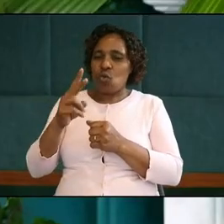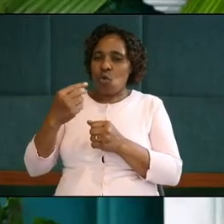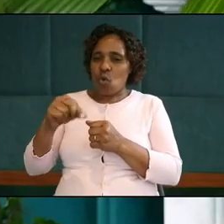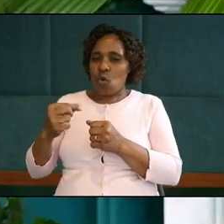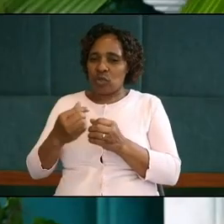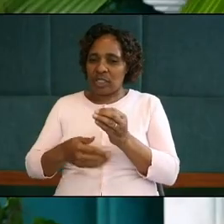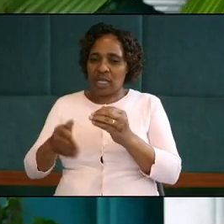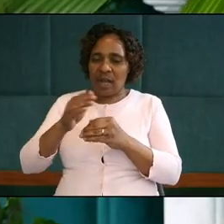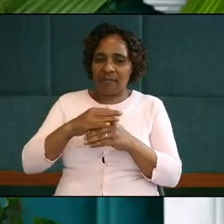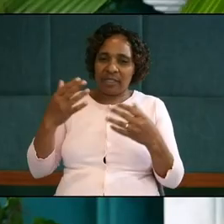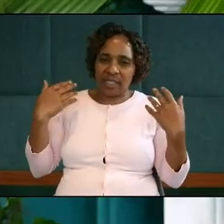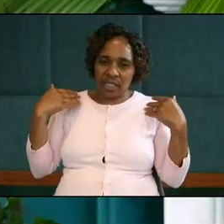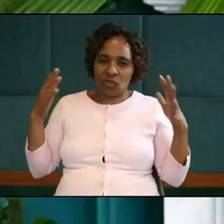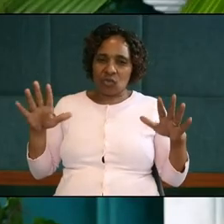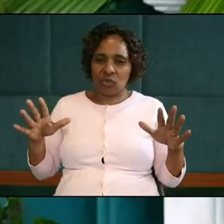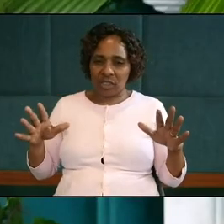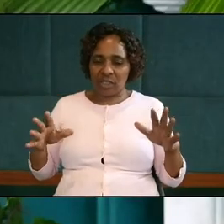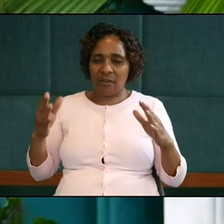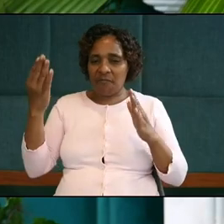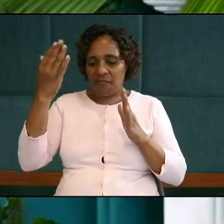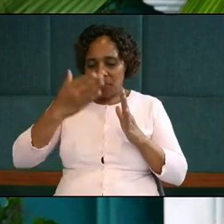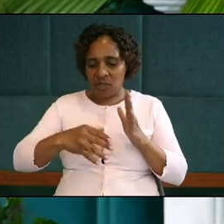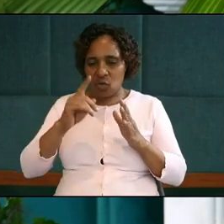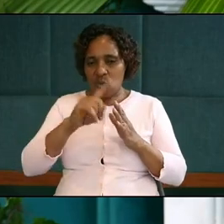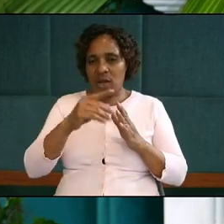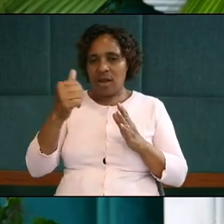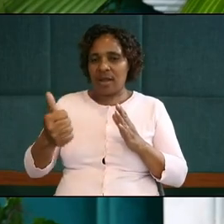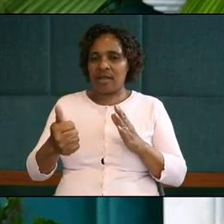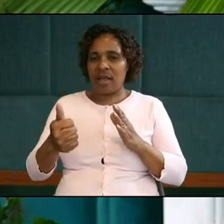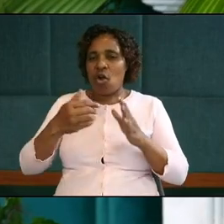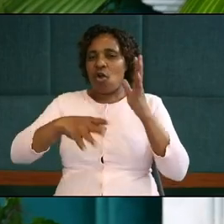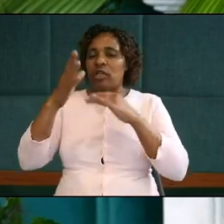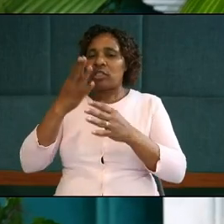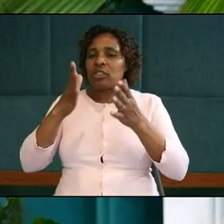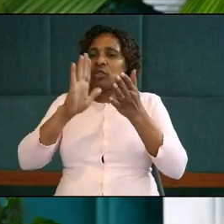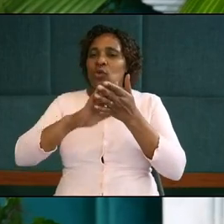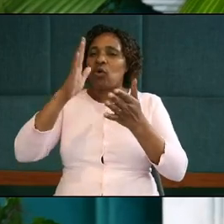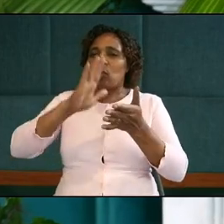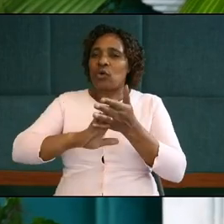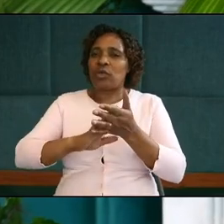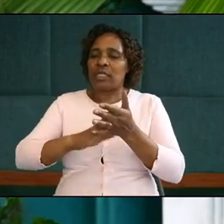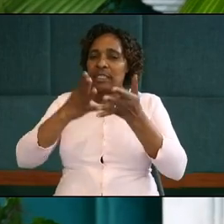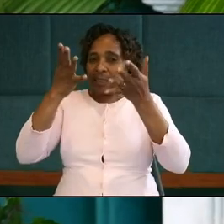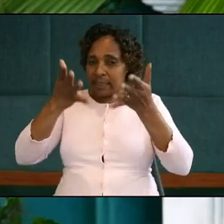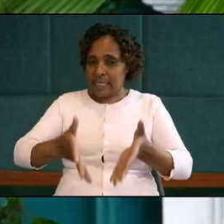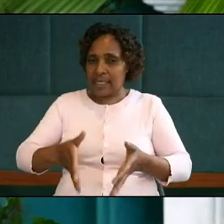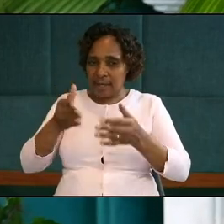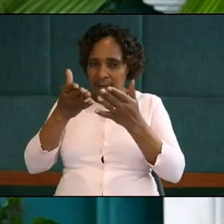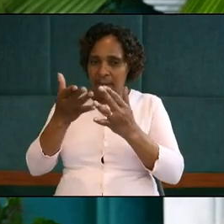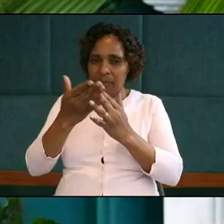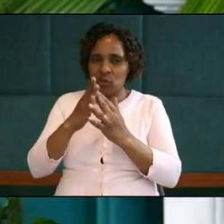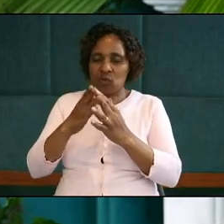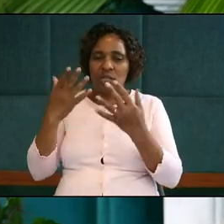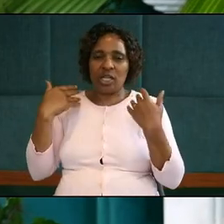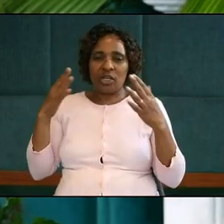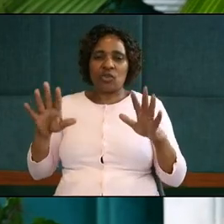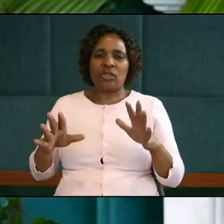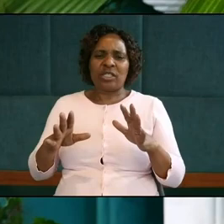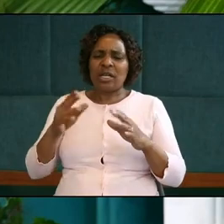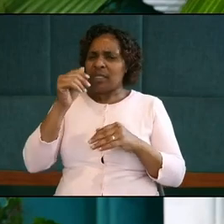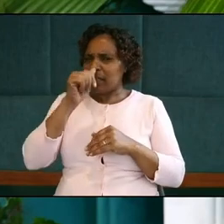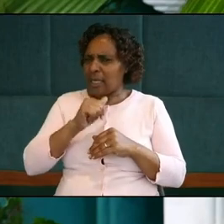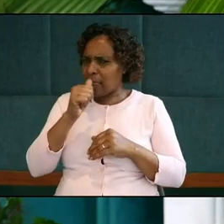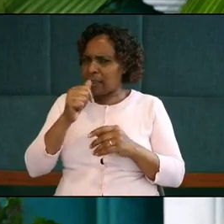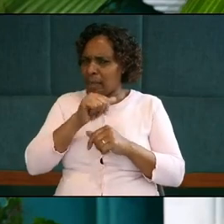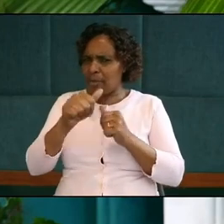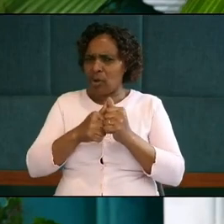angels with their wings raised, facing each other. God's glory and presence dwelled between the angels. God was very particular about the Ark of the Covenant.